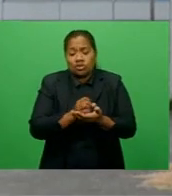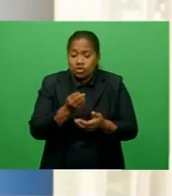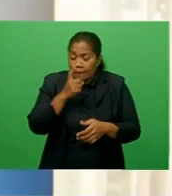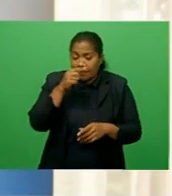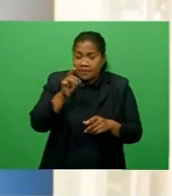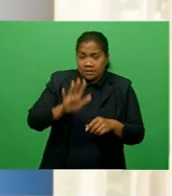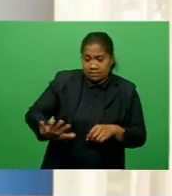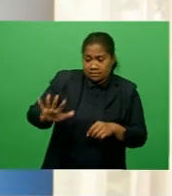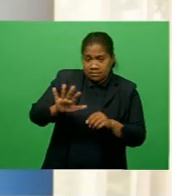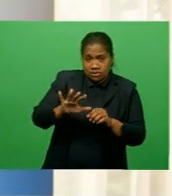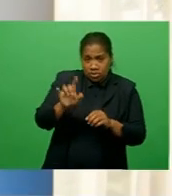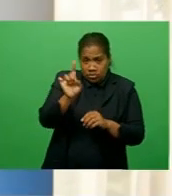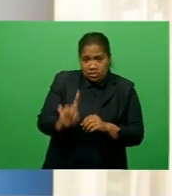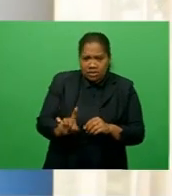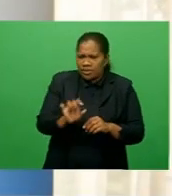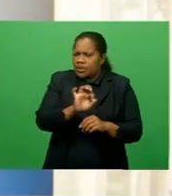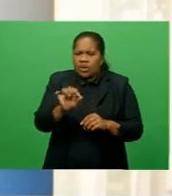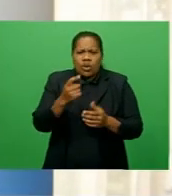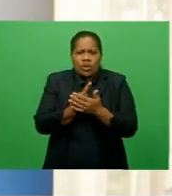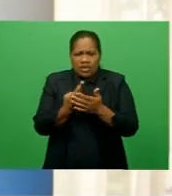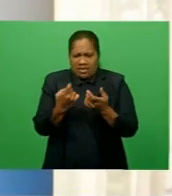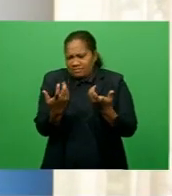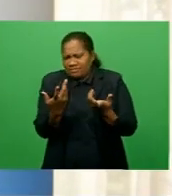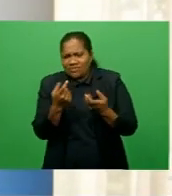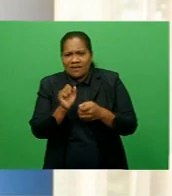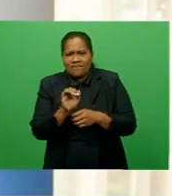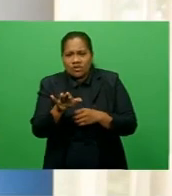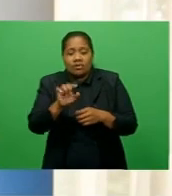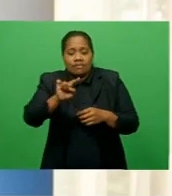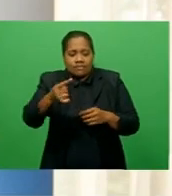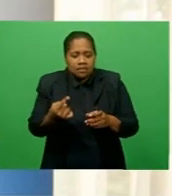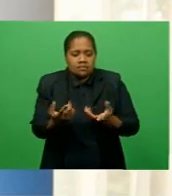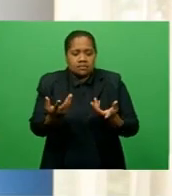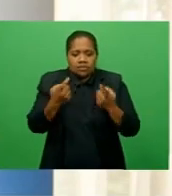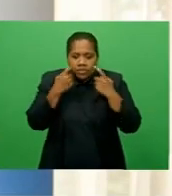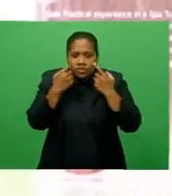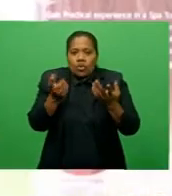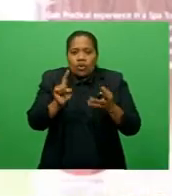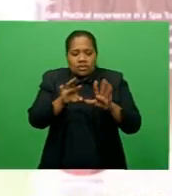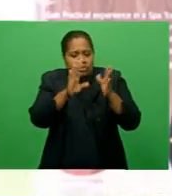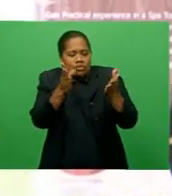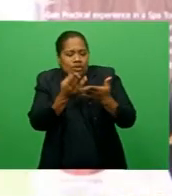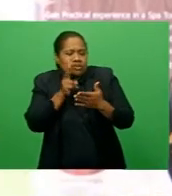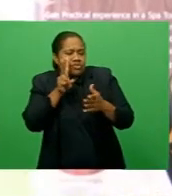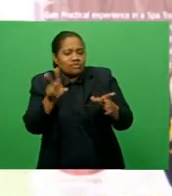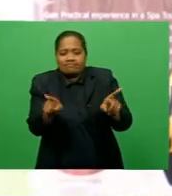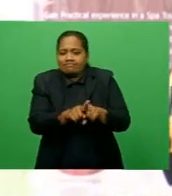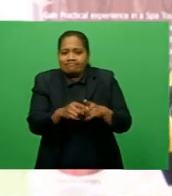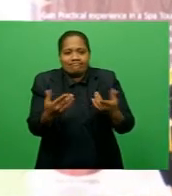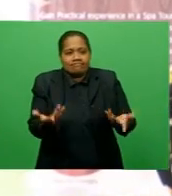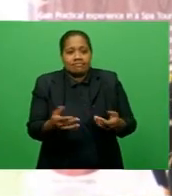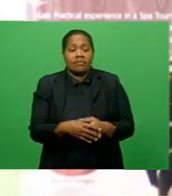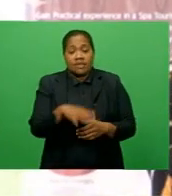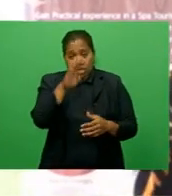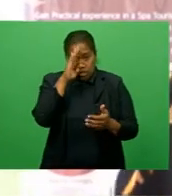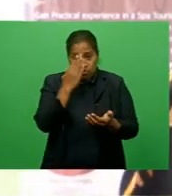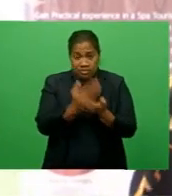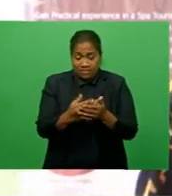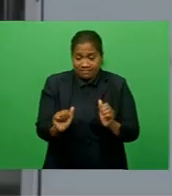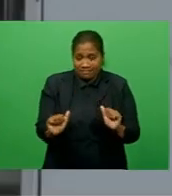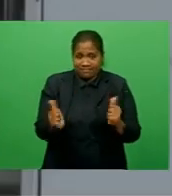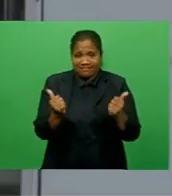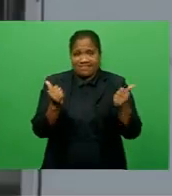our future, but they will definitely define what the world looks like. Students completing the beauty and